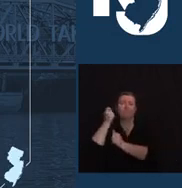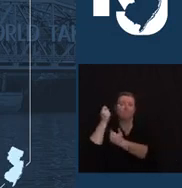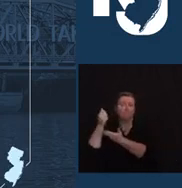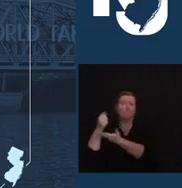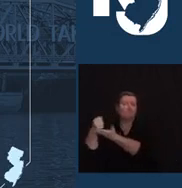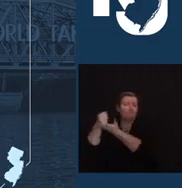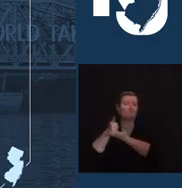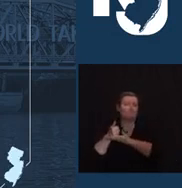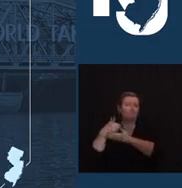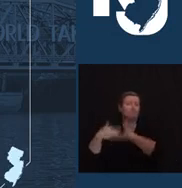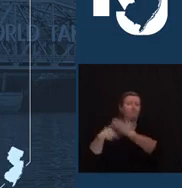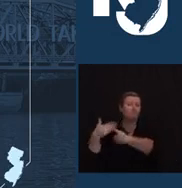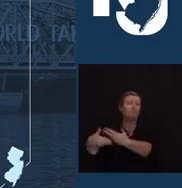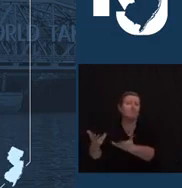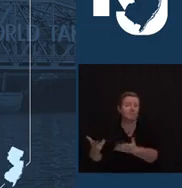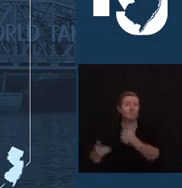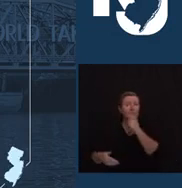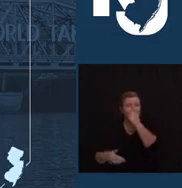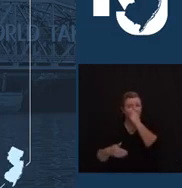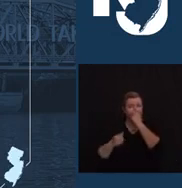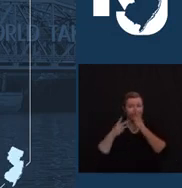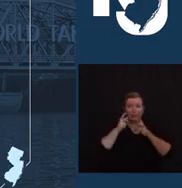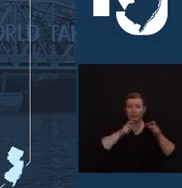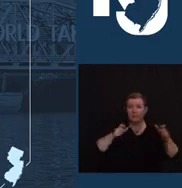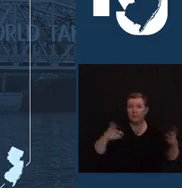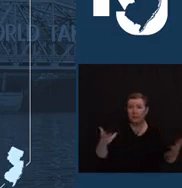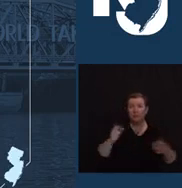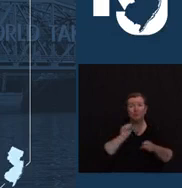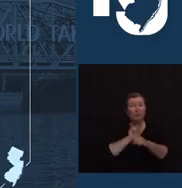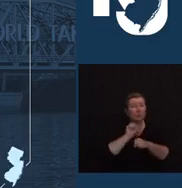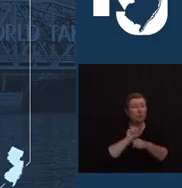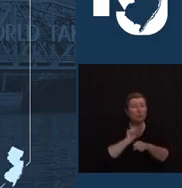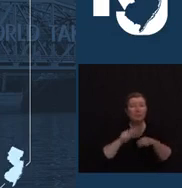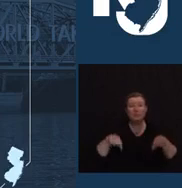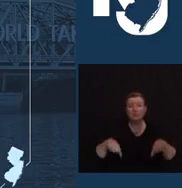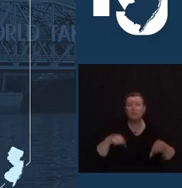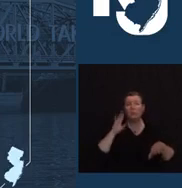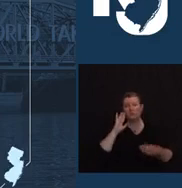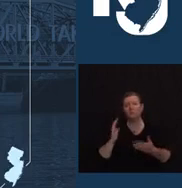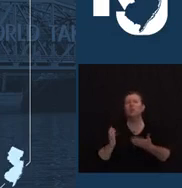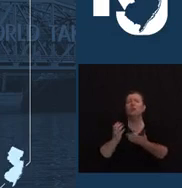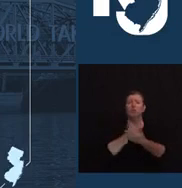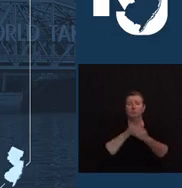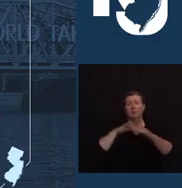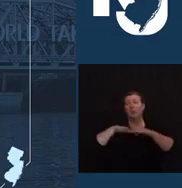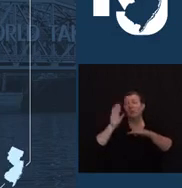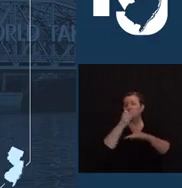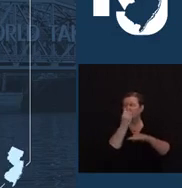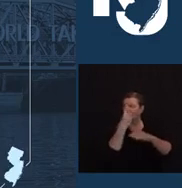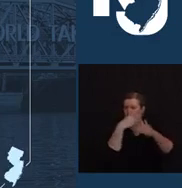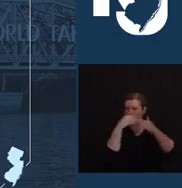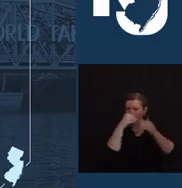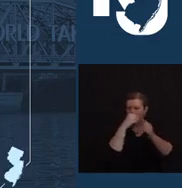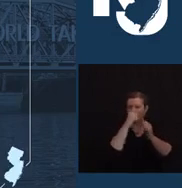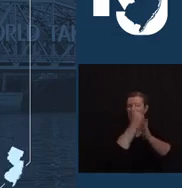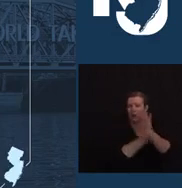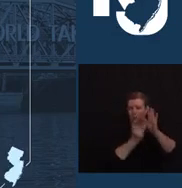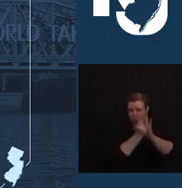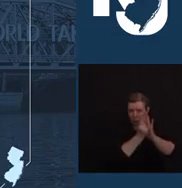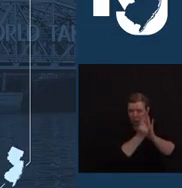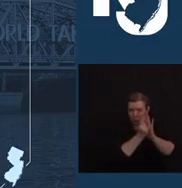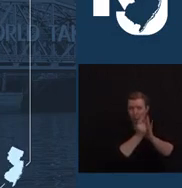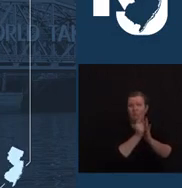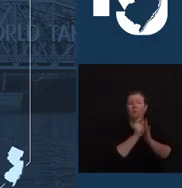workforce are guaranteed a wage of at least $12 an hour. That, by the way, increases to $13 an hour in just 4